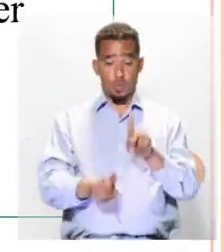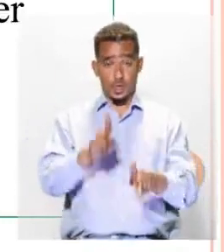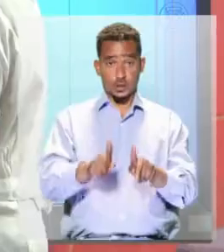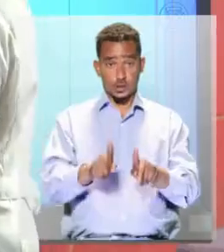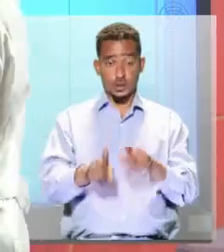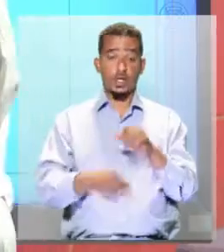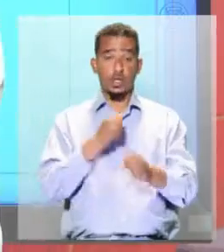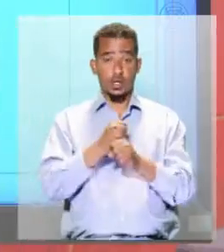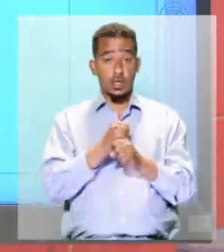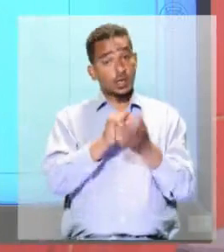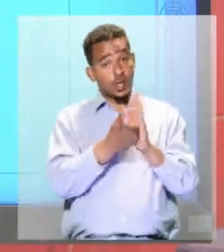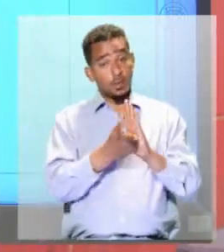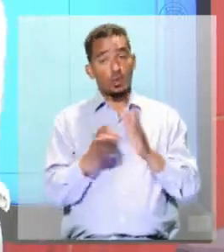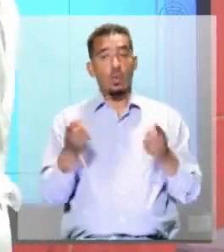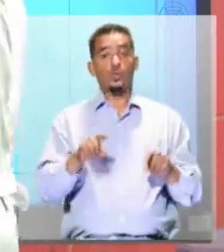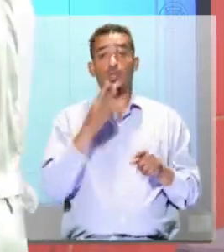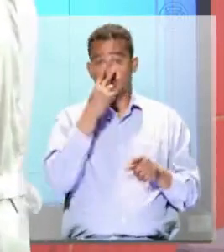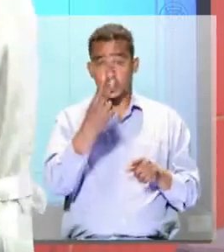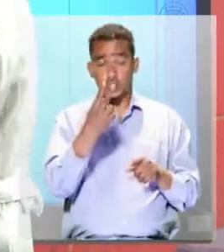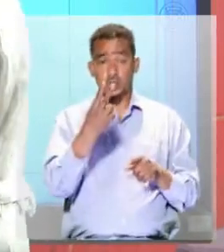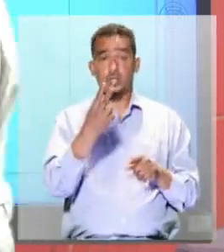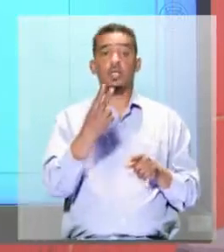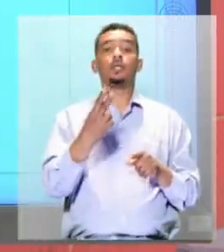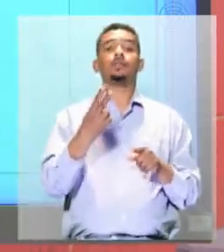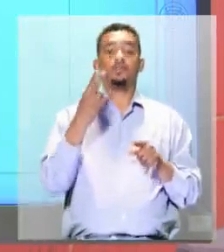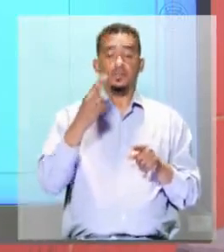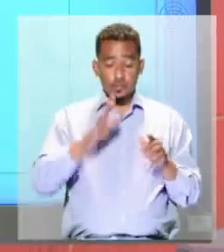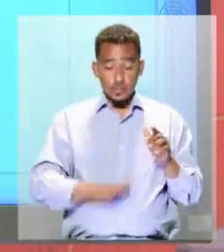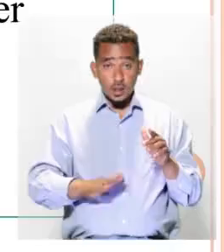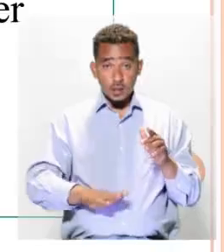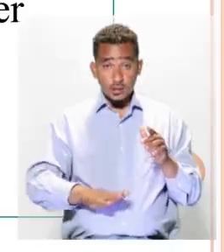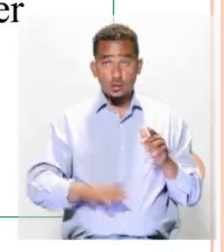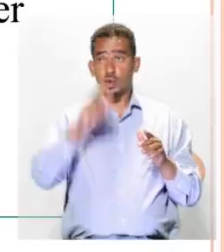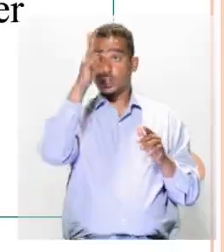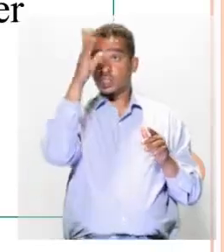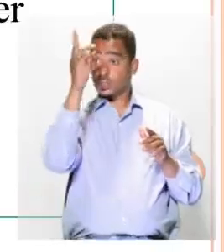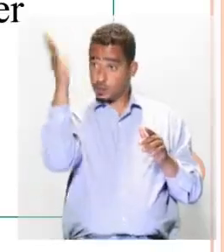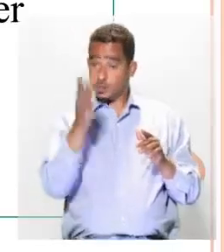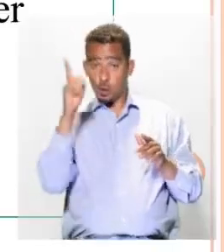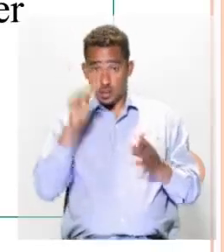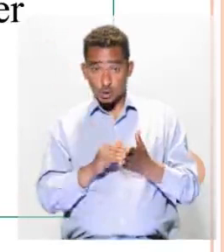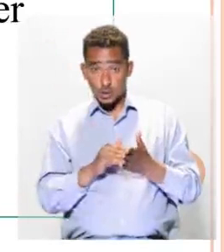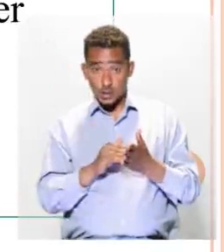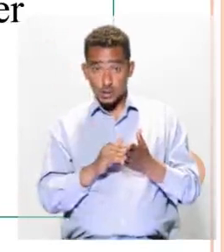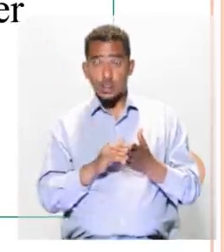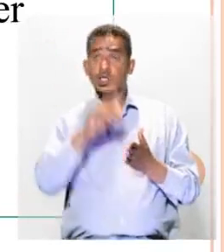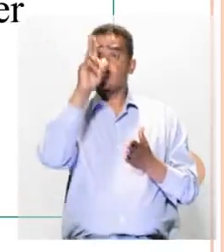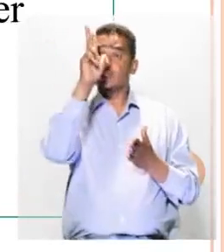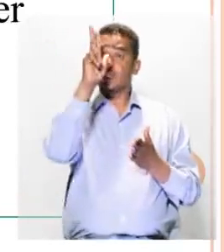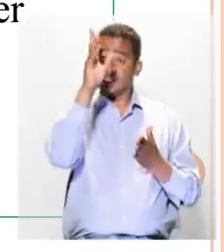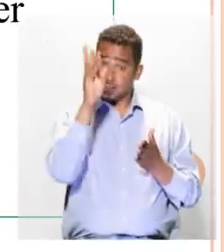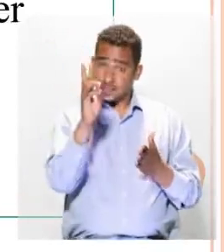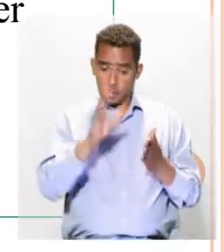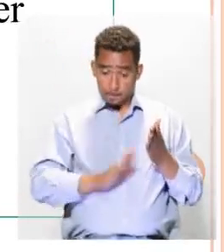in a year. For example, when we say the birth rate of Africa is 36 per 1,000, we mean that